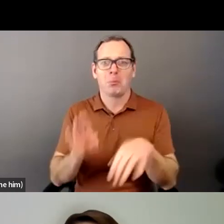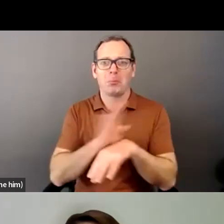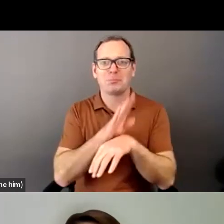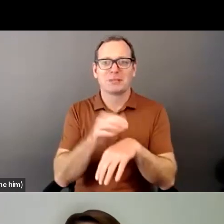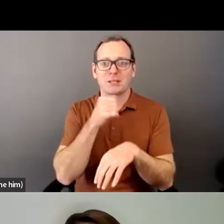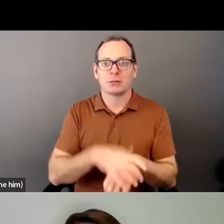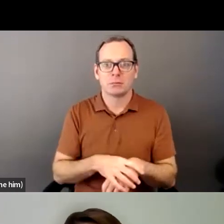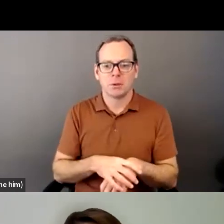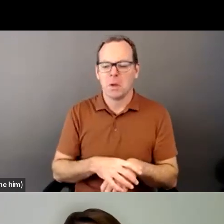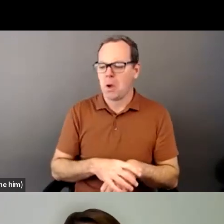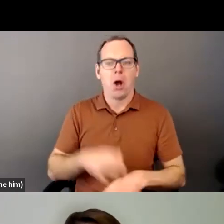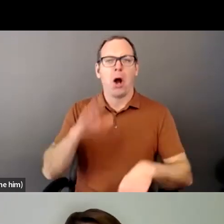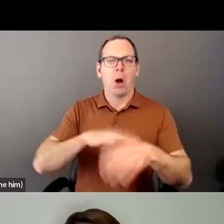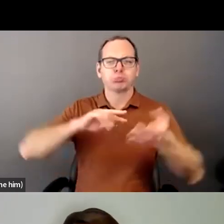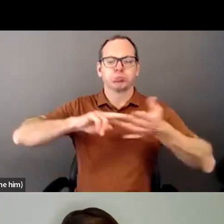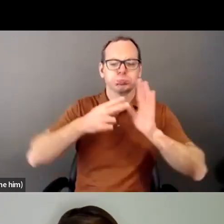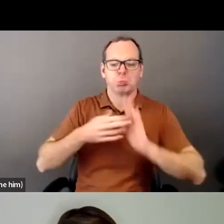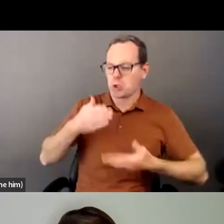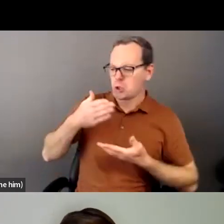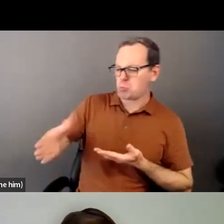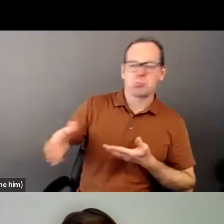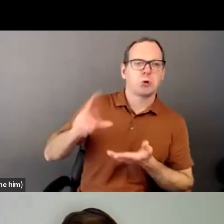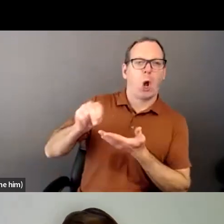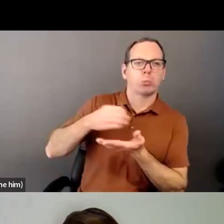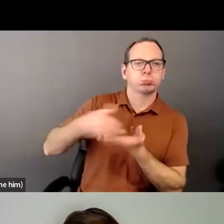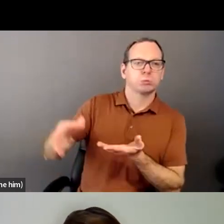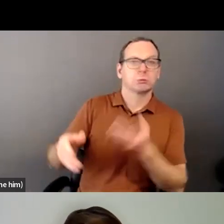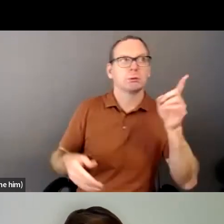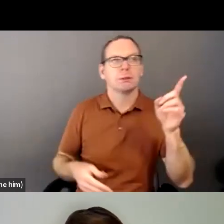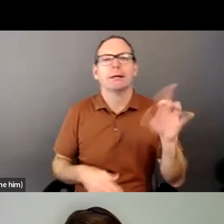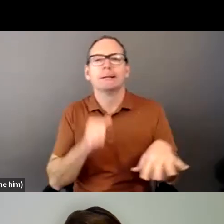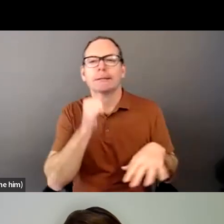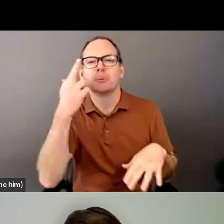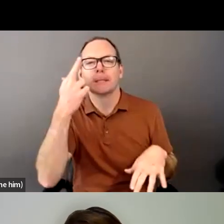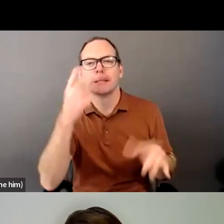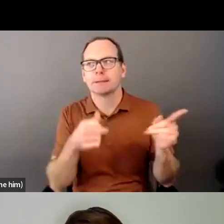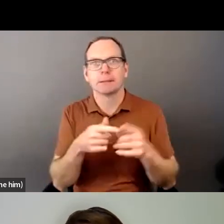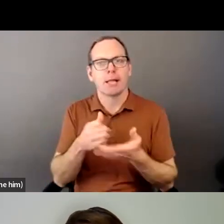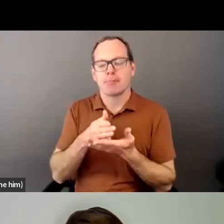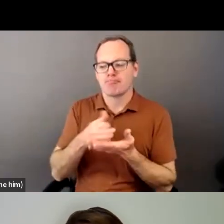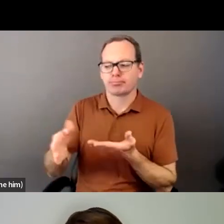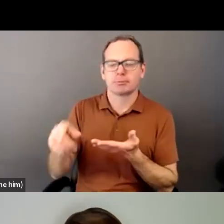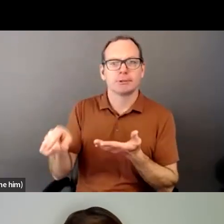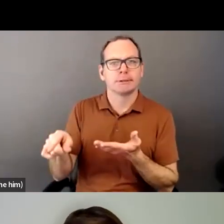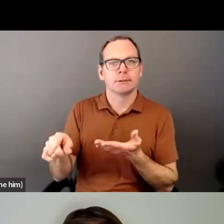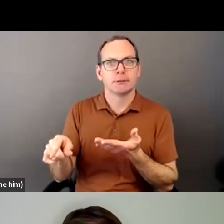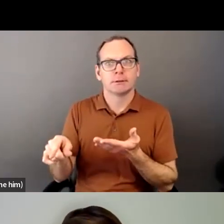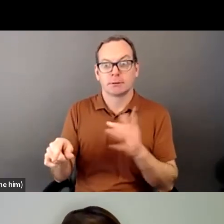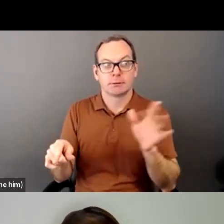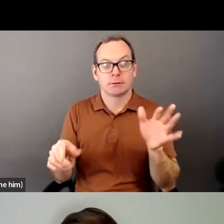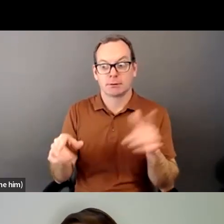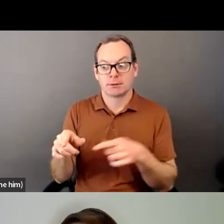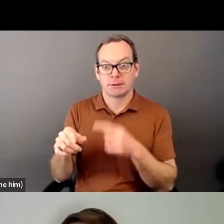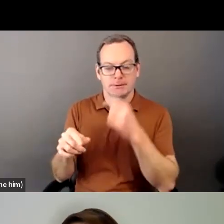more, they're not aware of the severity of the impact on their day-to-day